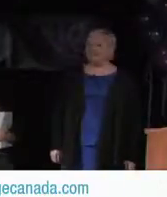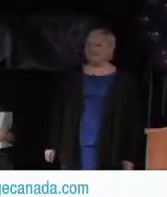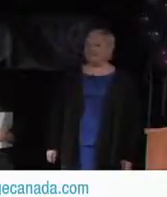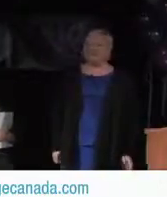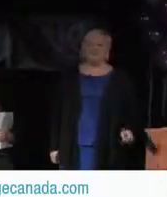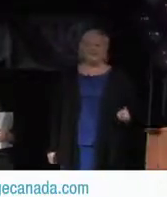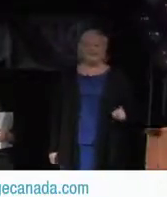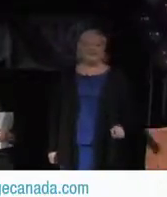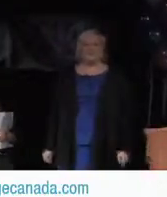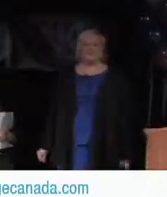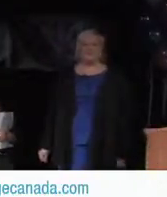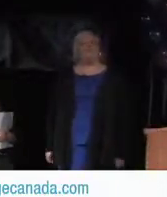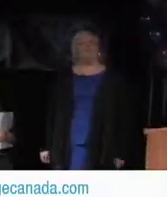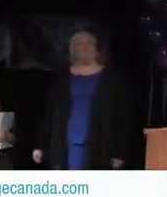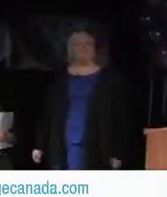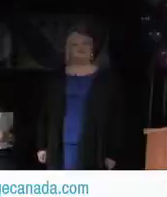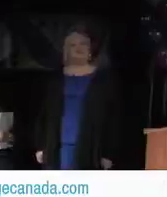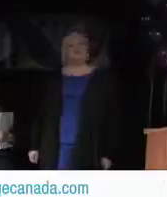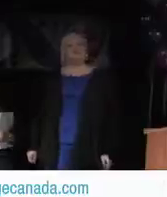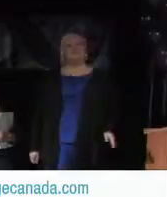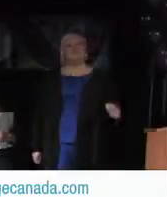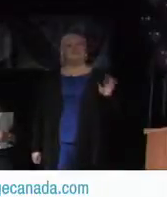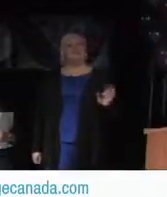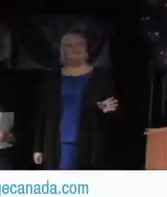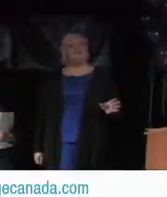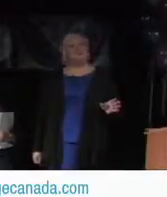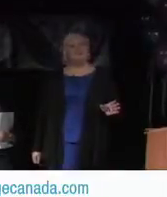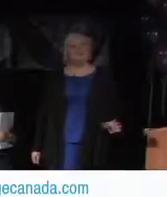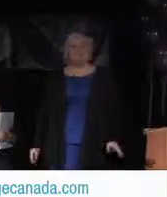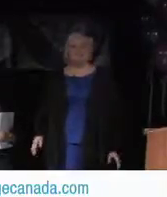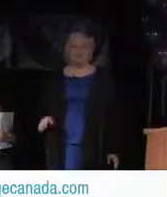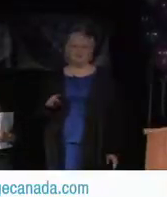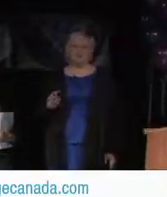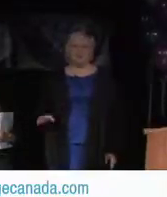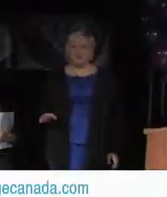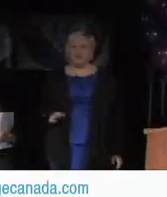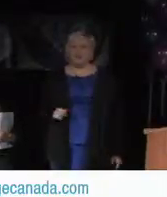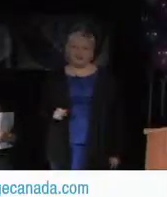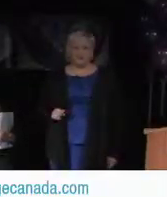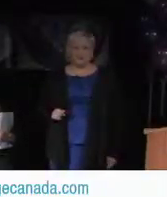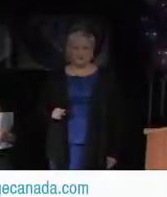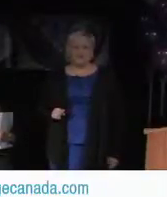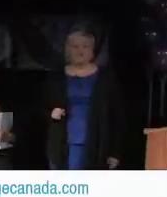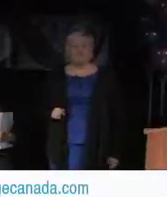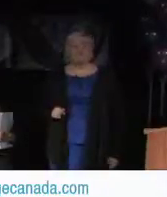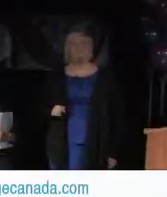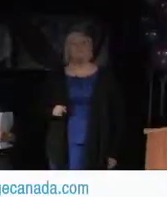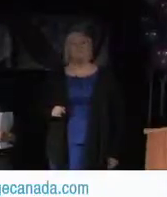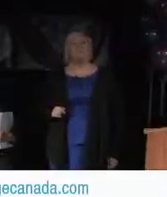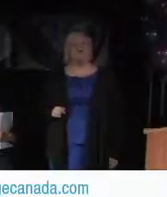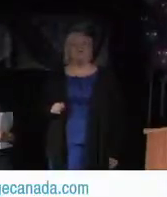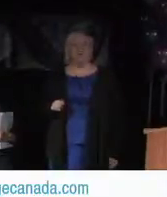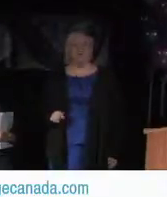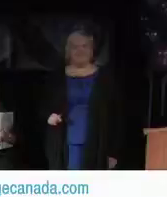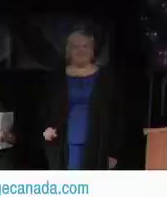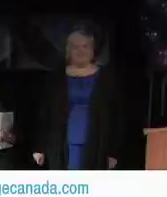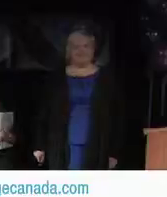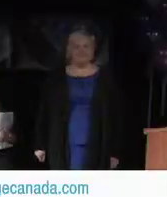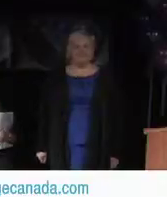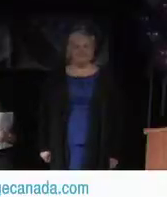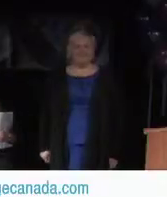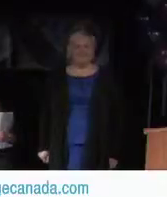backing us up dollar for dollar and matching your donation, so that $100 turns into $200 really quickly to help someone who really